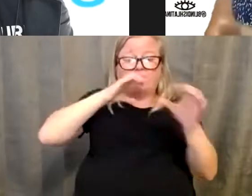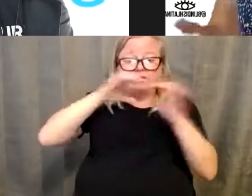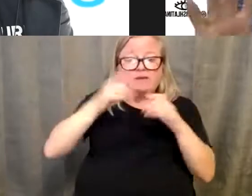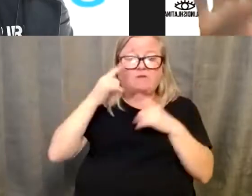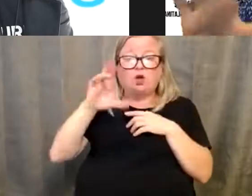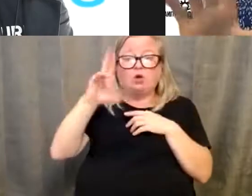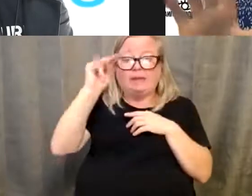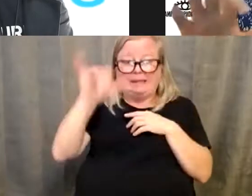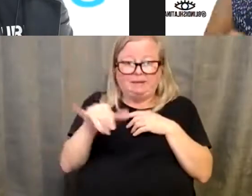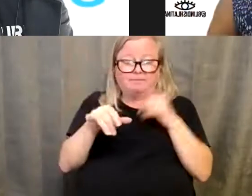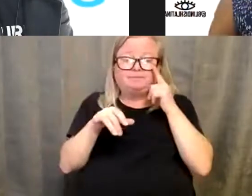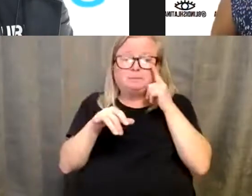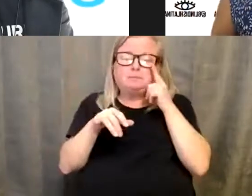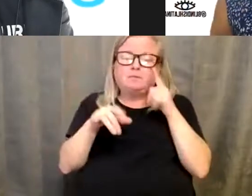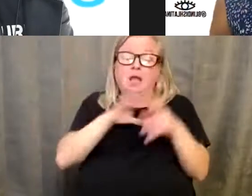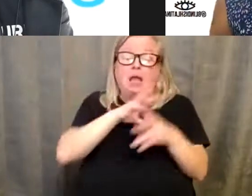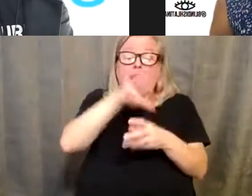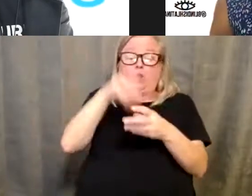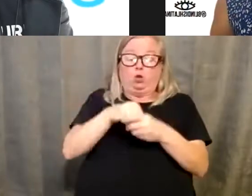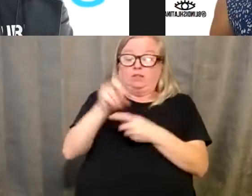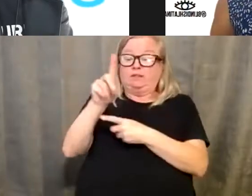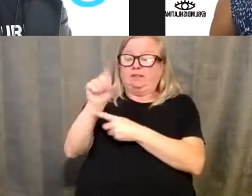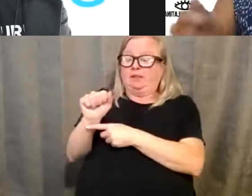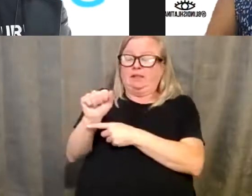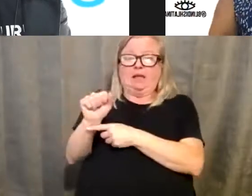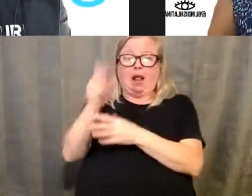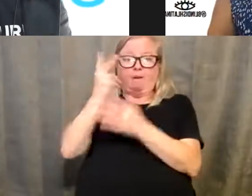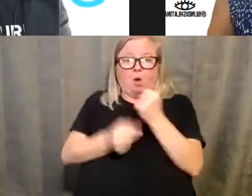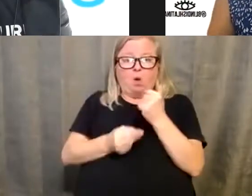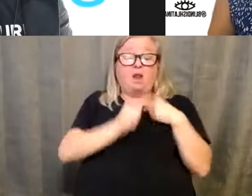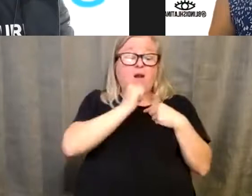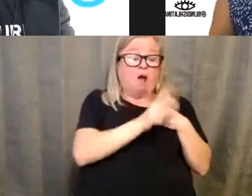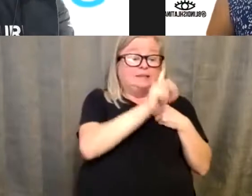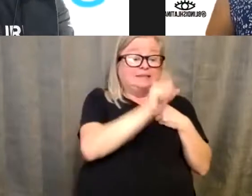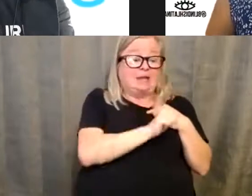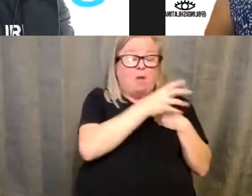Disability inclusion helps both the non-disabled and disabled.